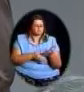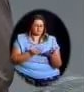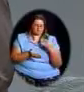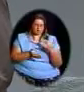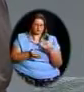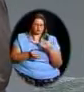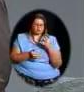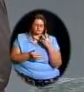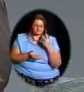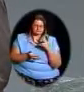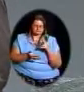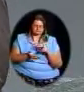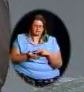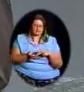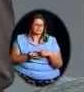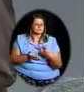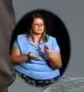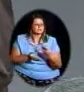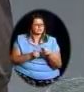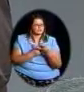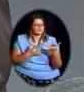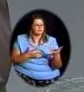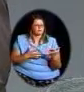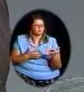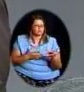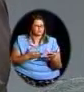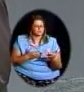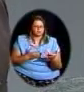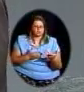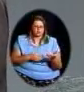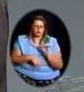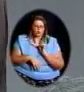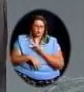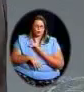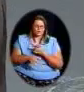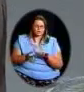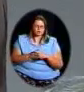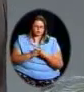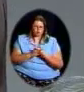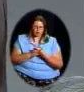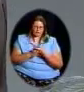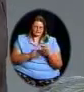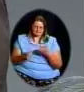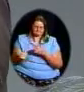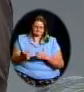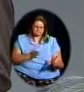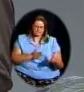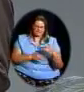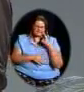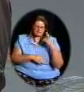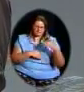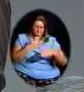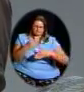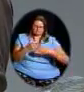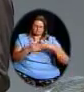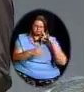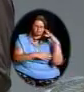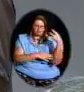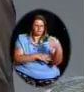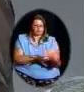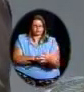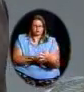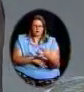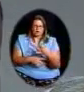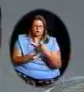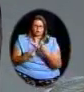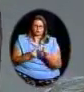as actions for the future. Are there key objectives? You know, we're already starting to think ahead and plan, because we're taking, I always try to